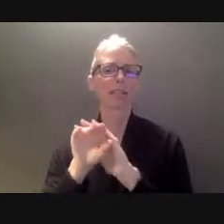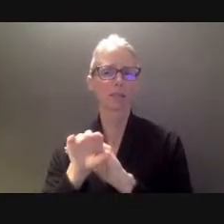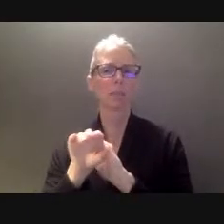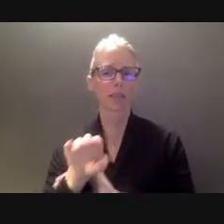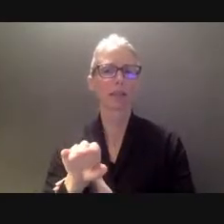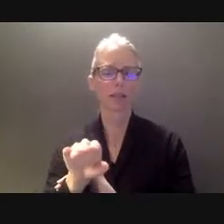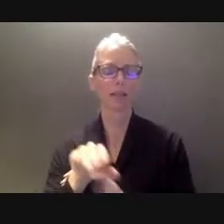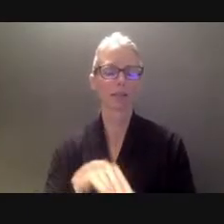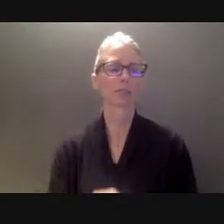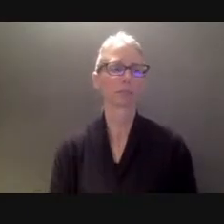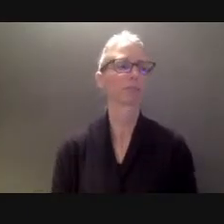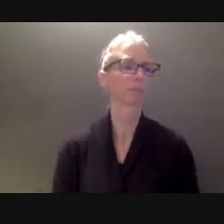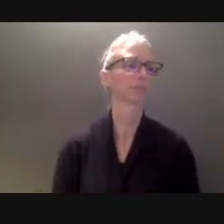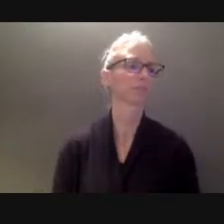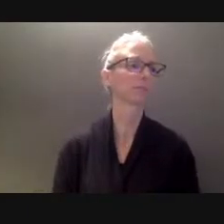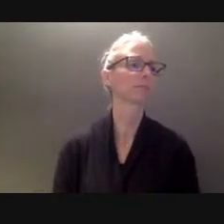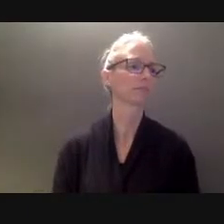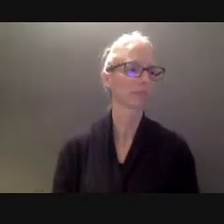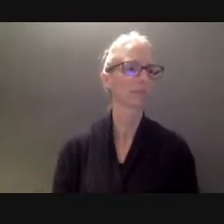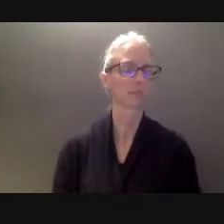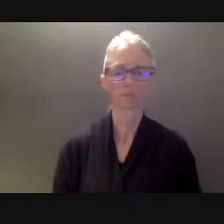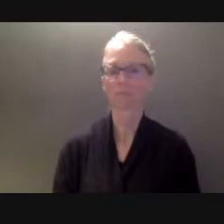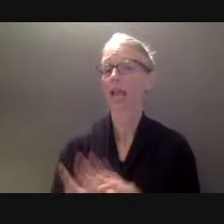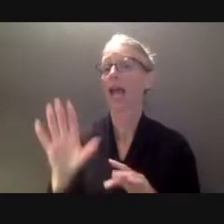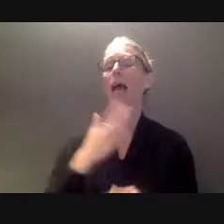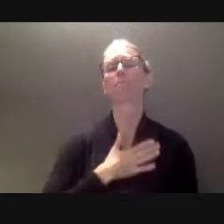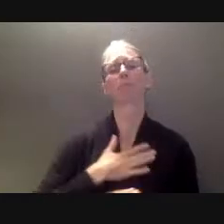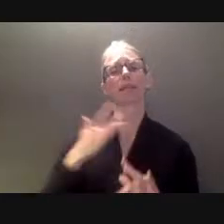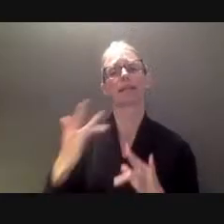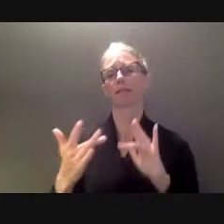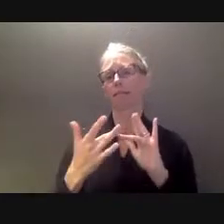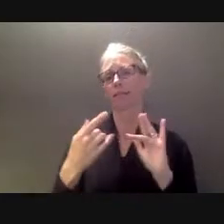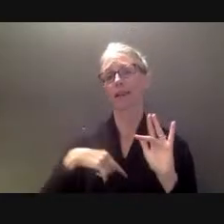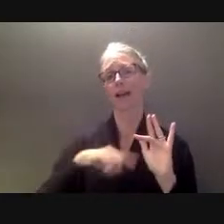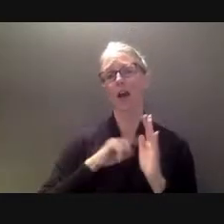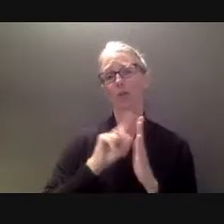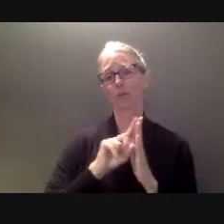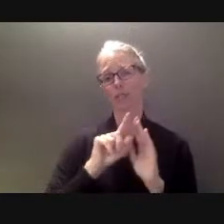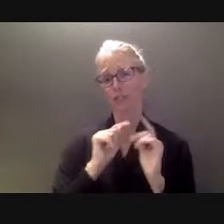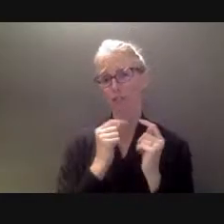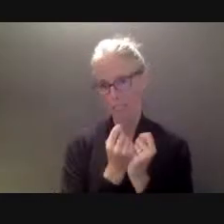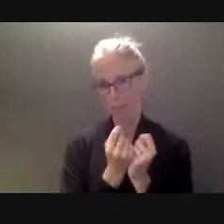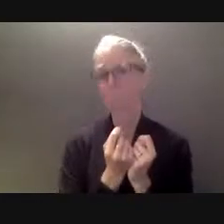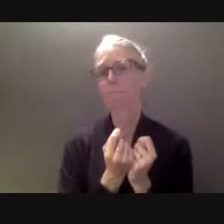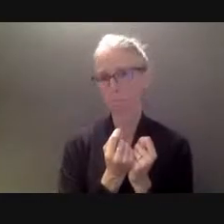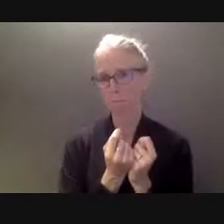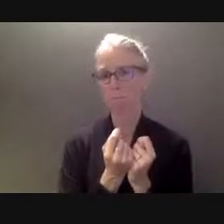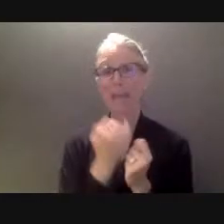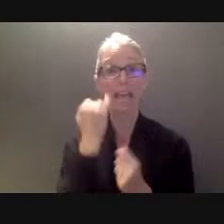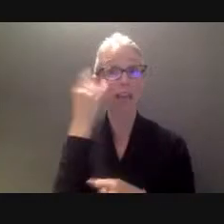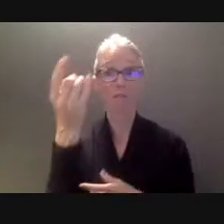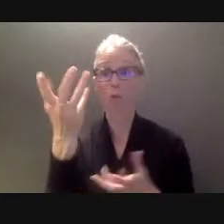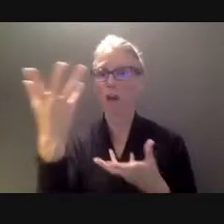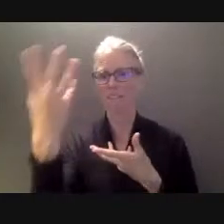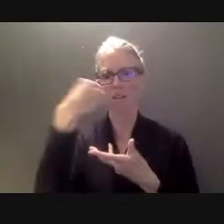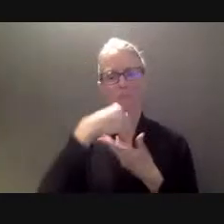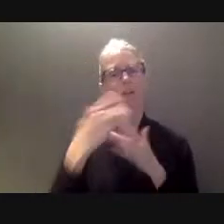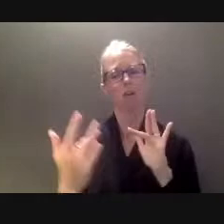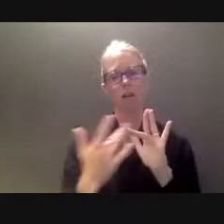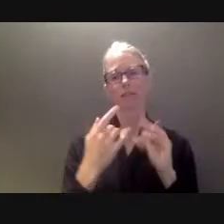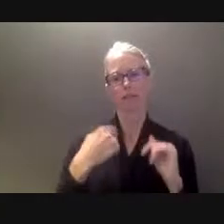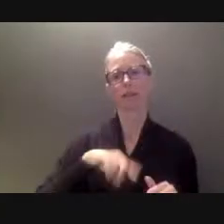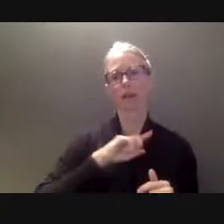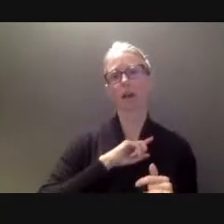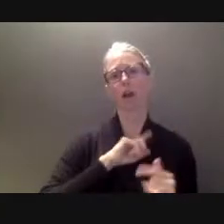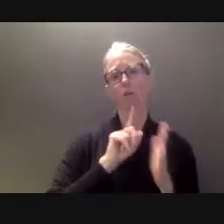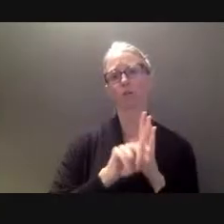the future. Please get in touch with our research team if you want to keep hearing about our research or find ways to get involved.